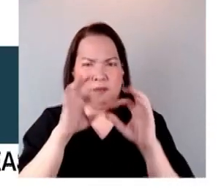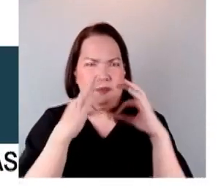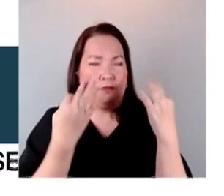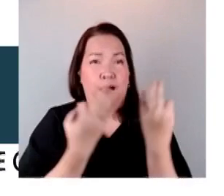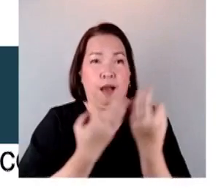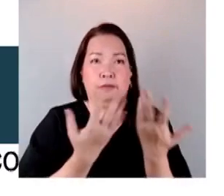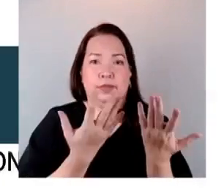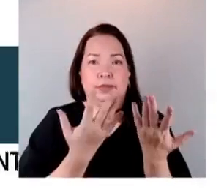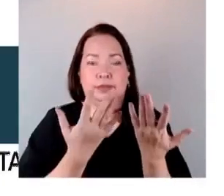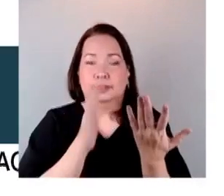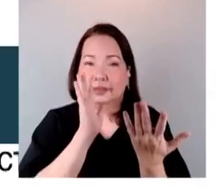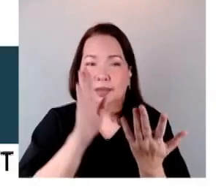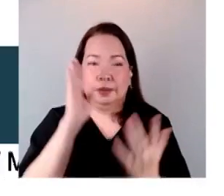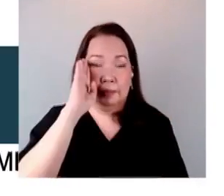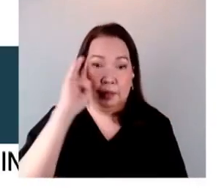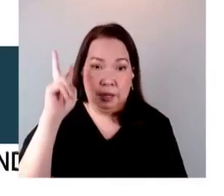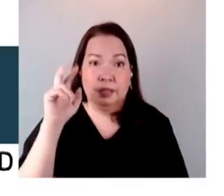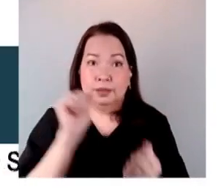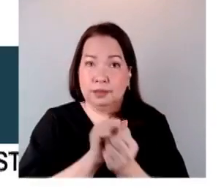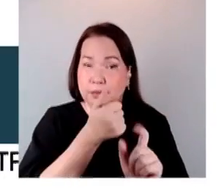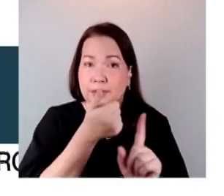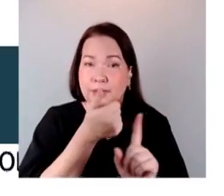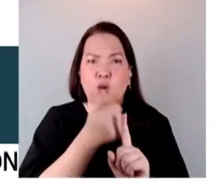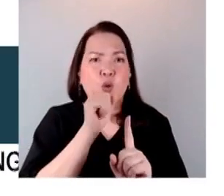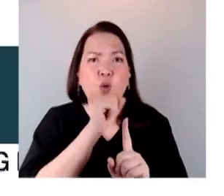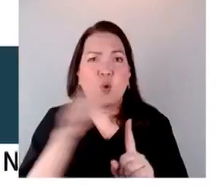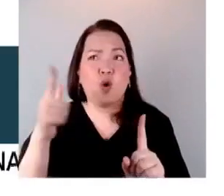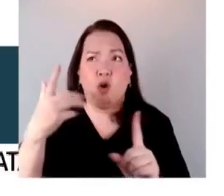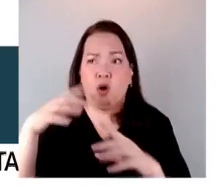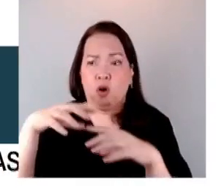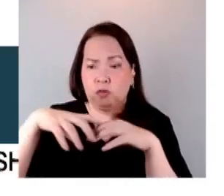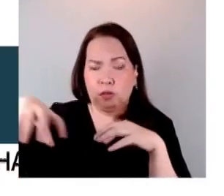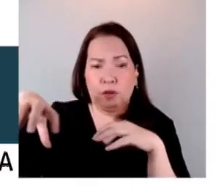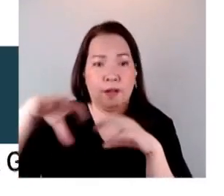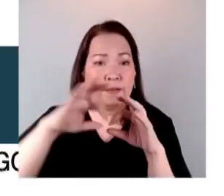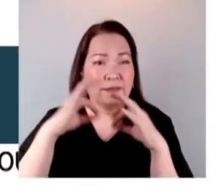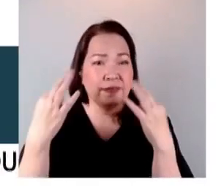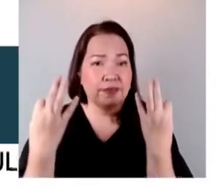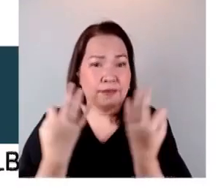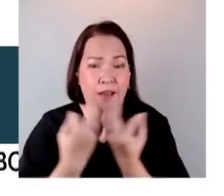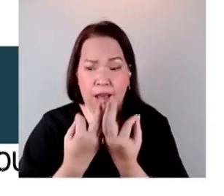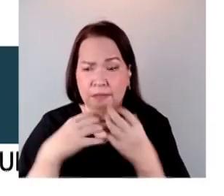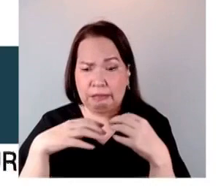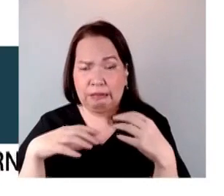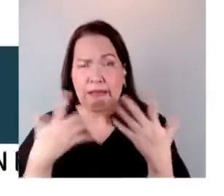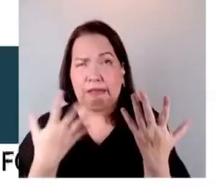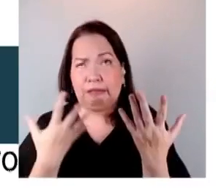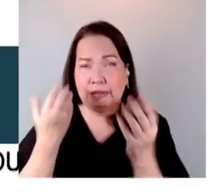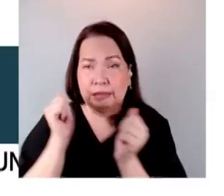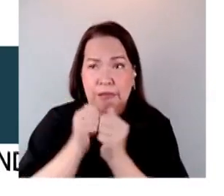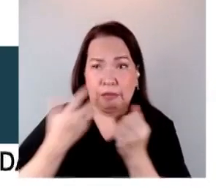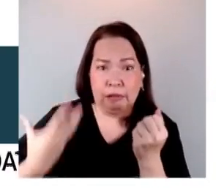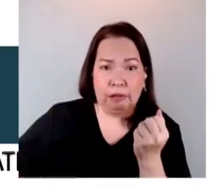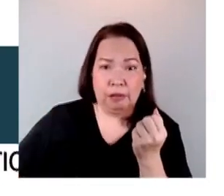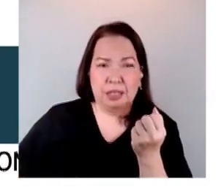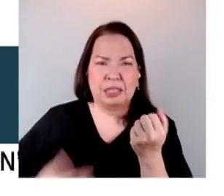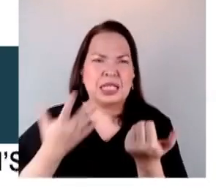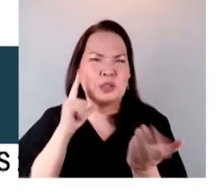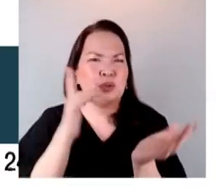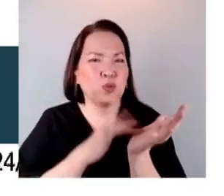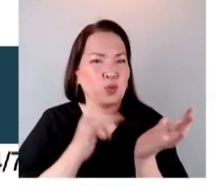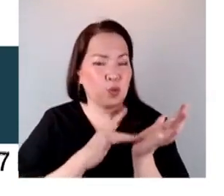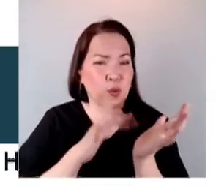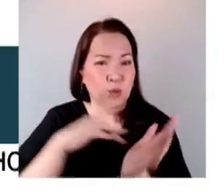Philippines right now, as well as the cronies of the Marcos family. And it's also another way of using the PCGG to go